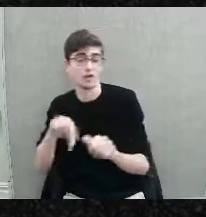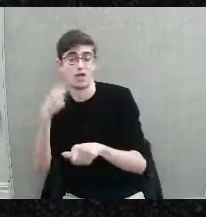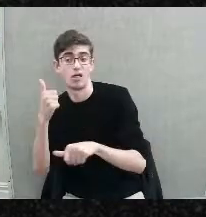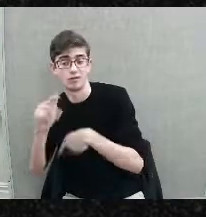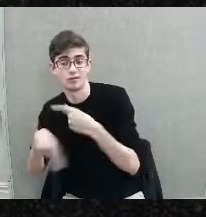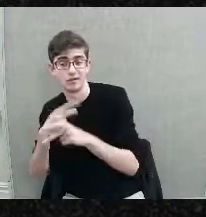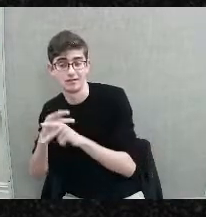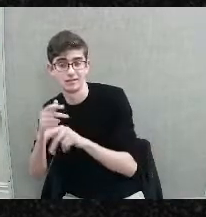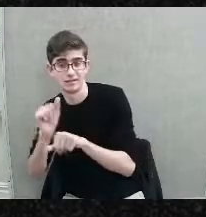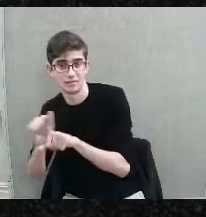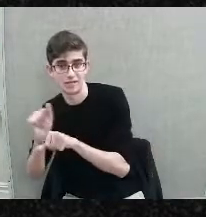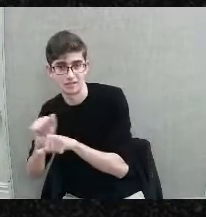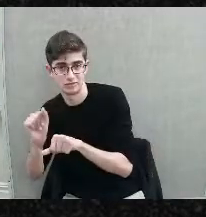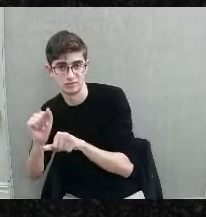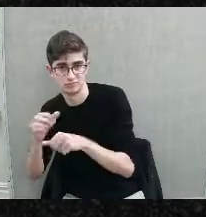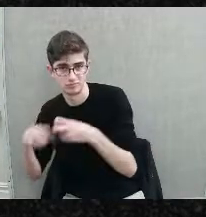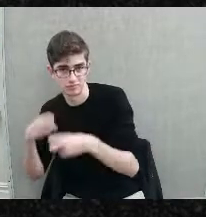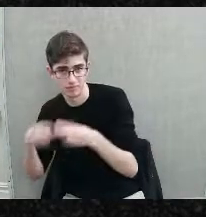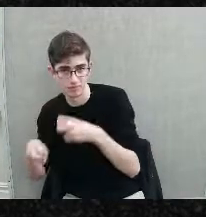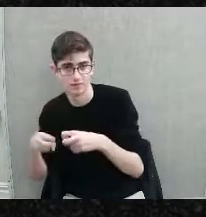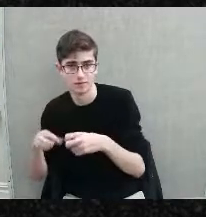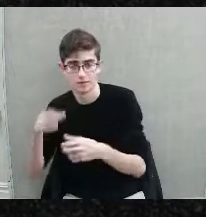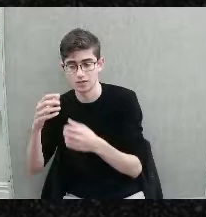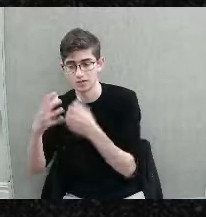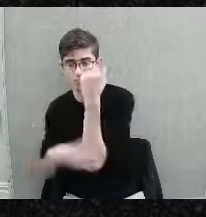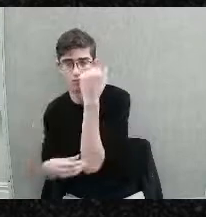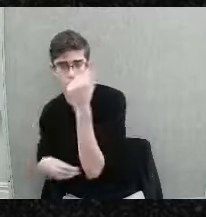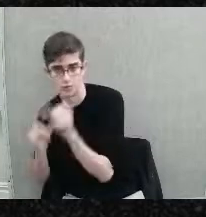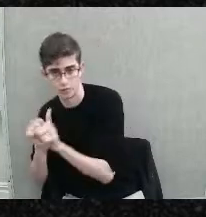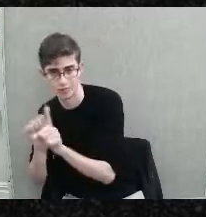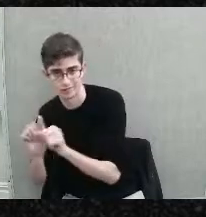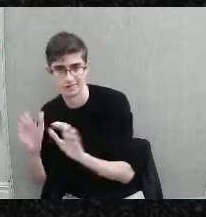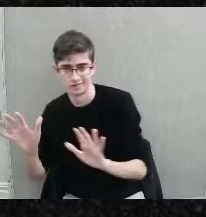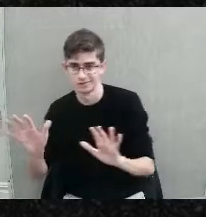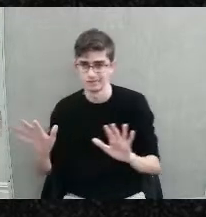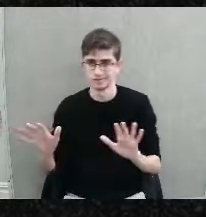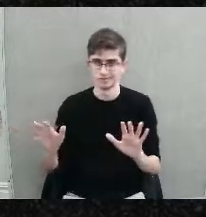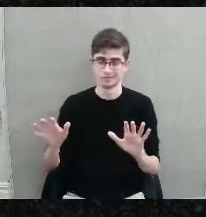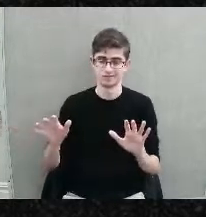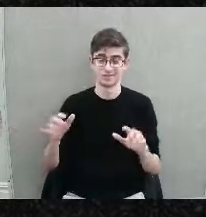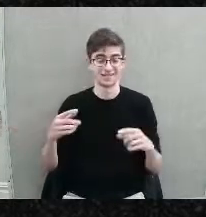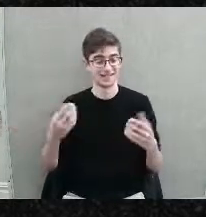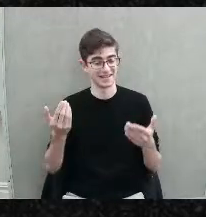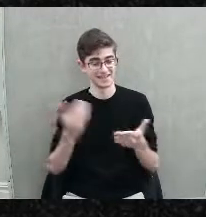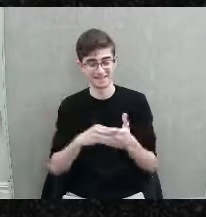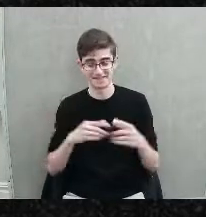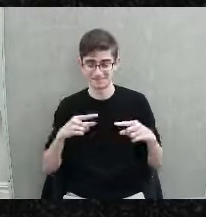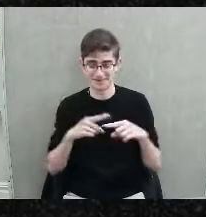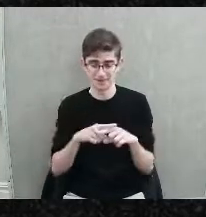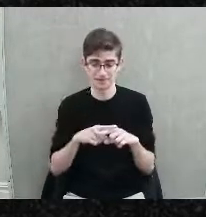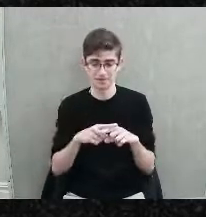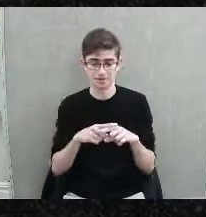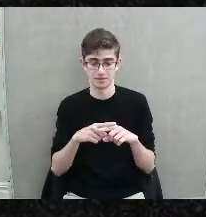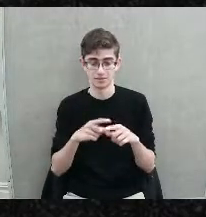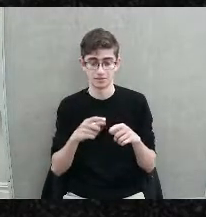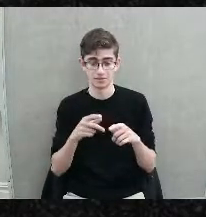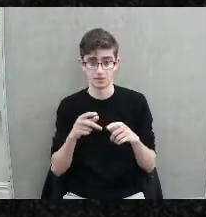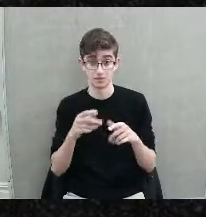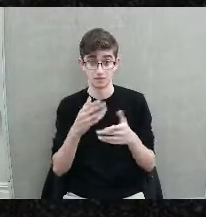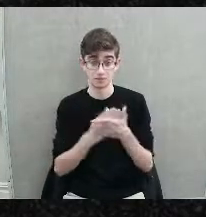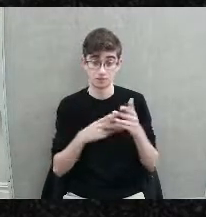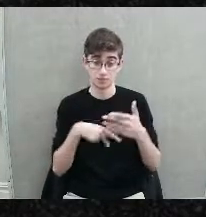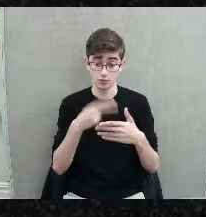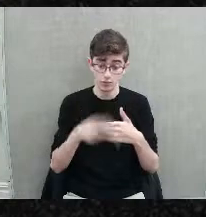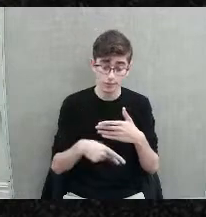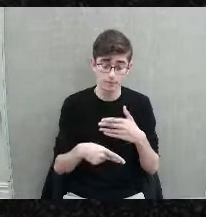those very same forms of low-wage labor in the first place. So talk about another paradox, right? So rescue programs for sex workers would train,